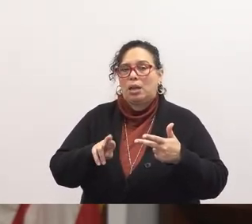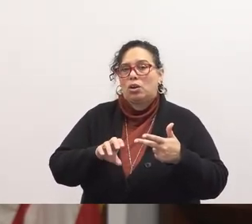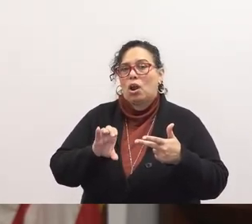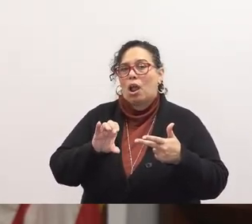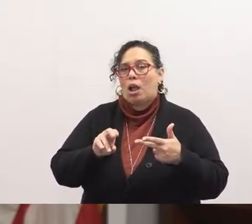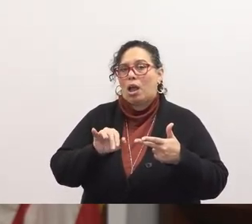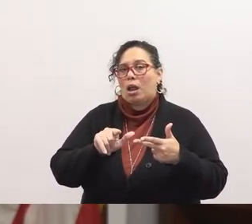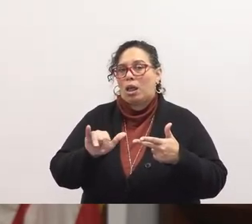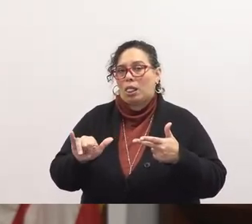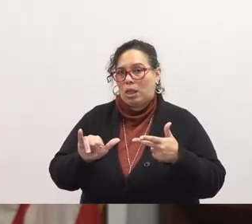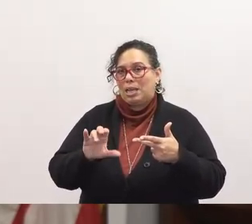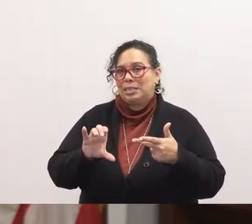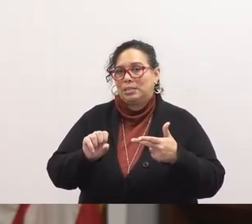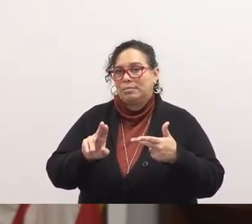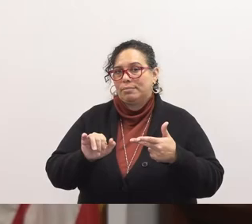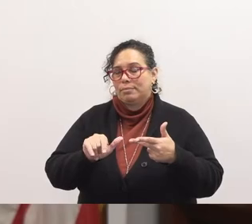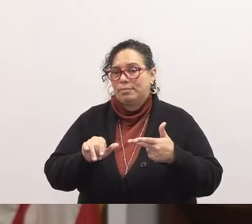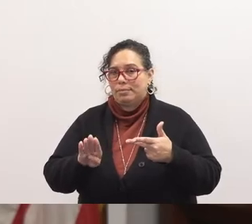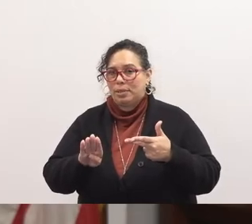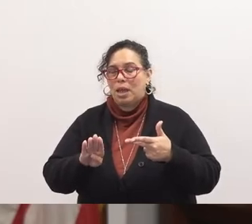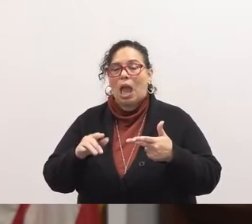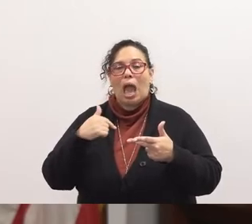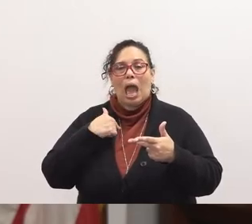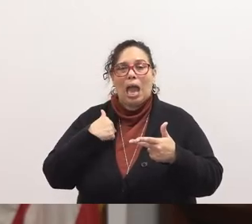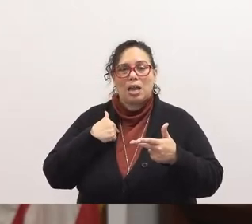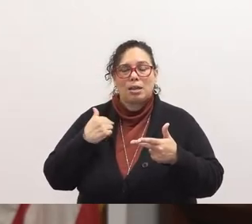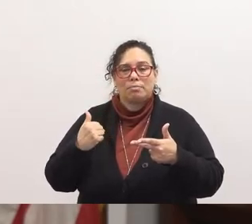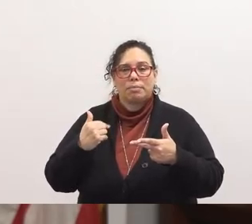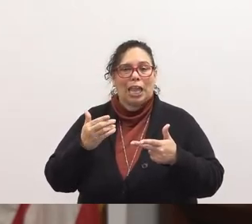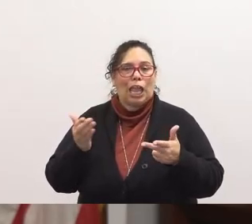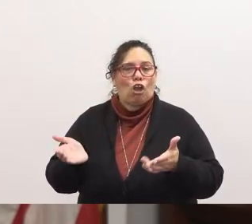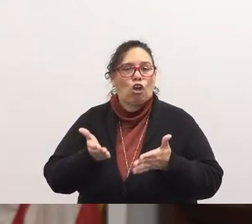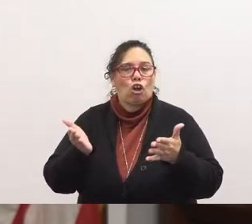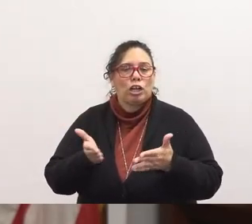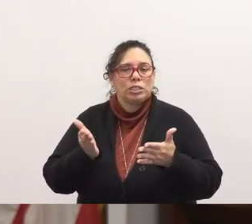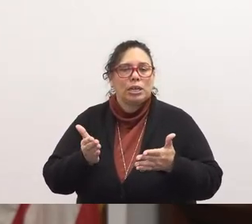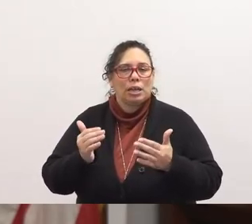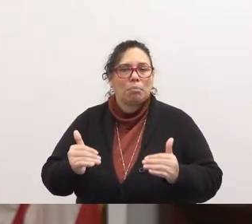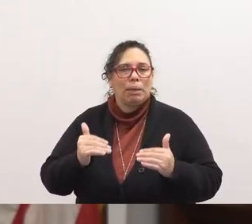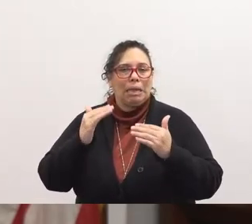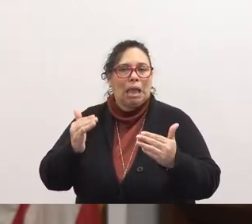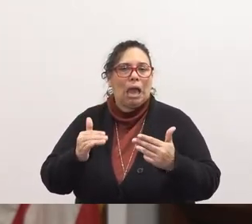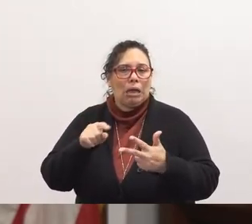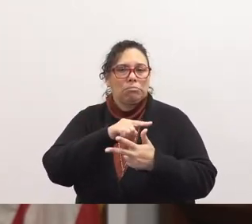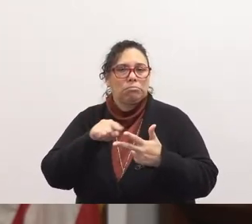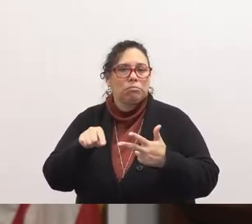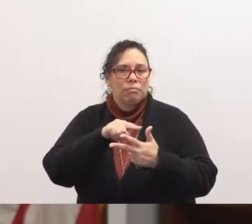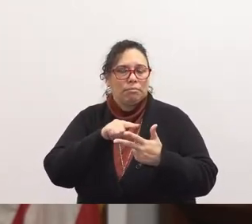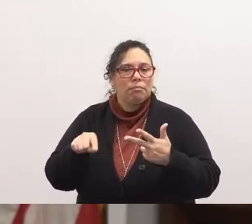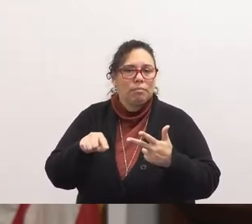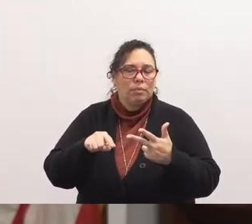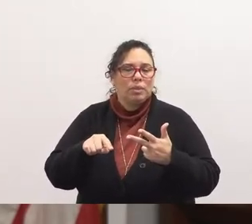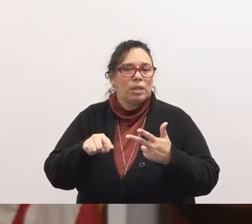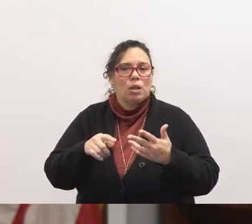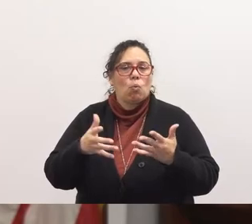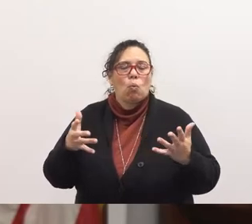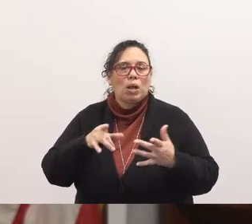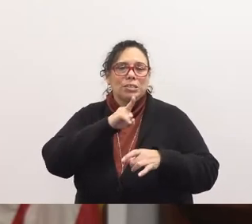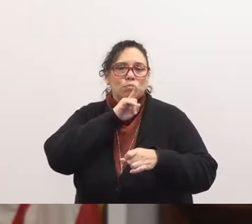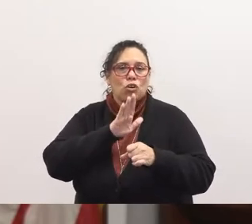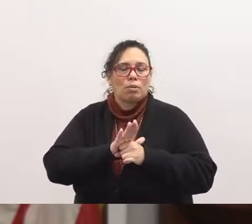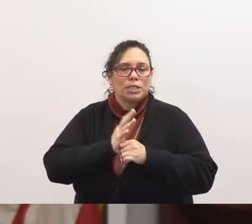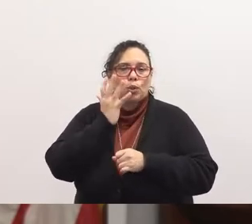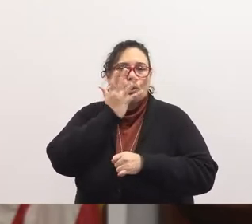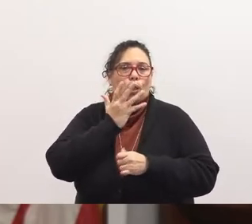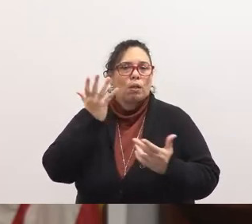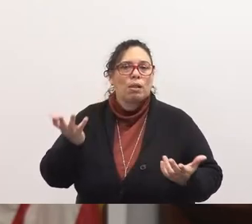encouraging beyond our systems leaders for us to engage in what that promise would look like. What we expect of